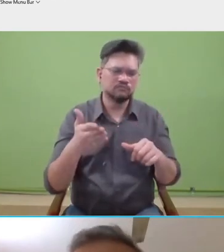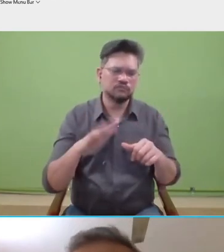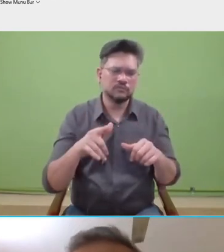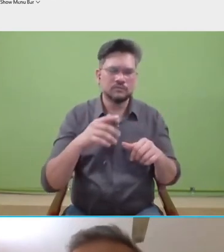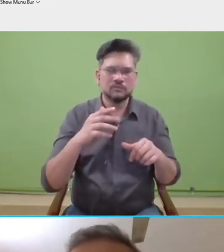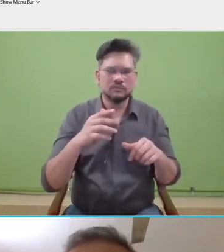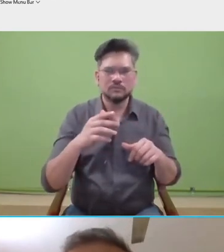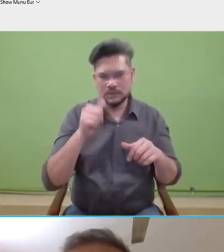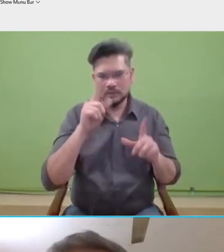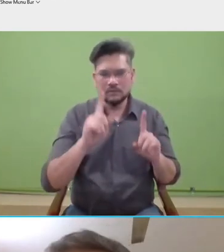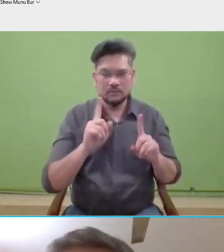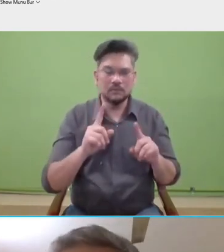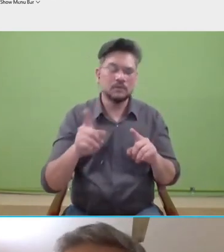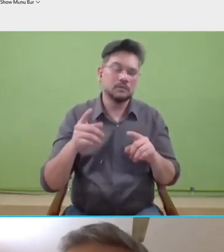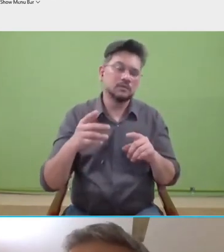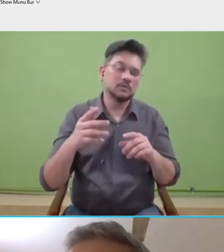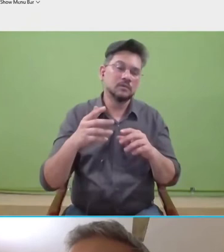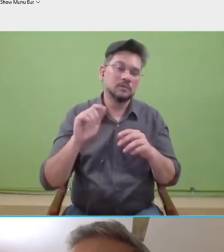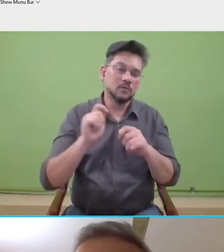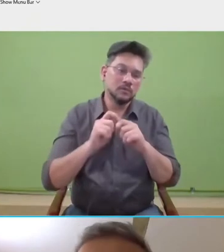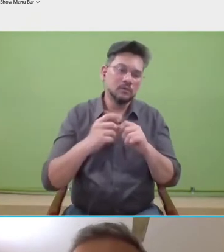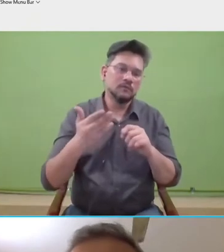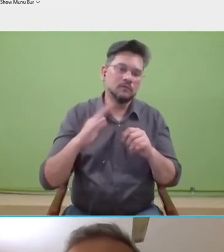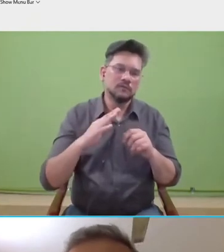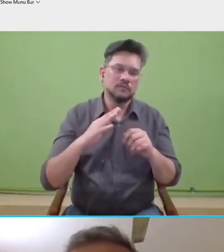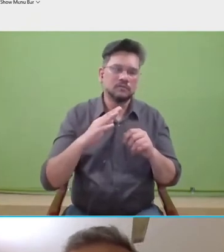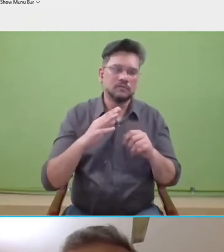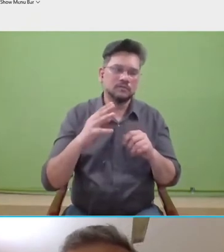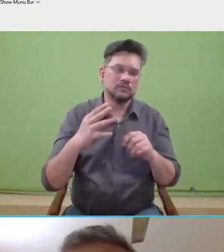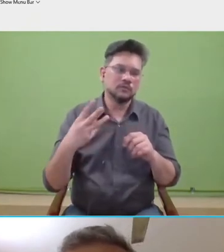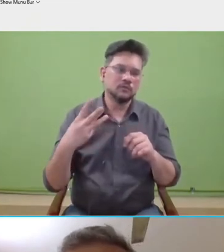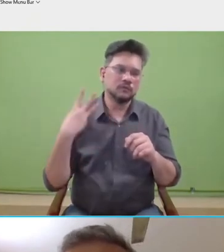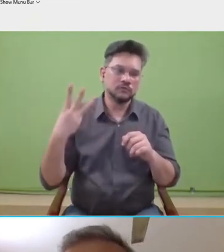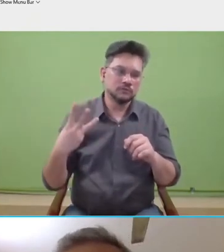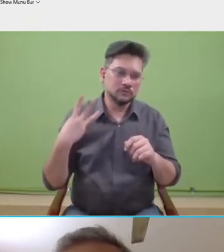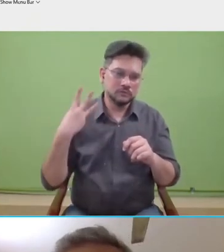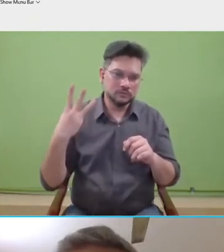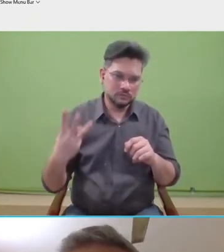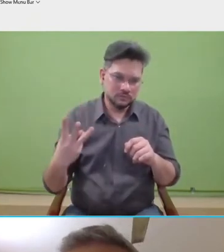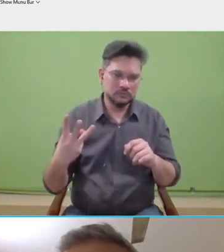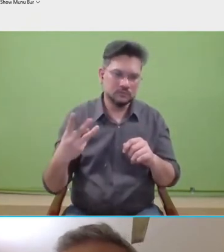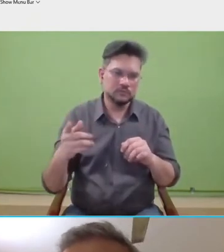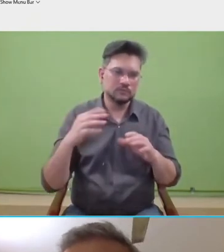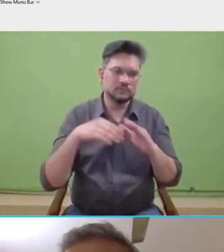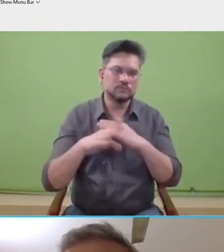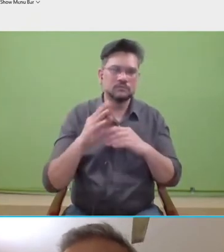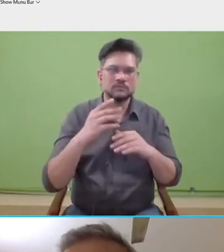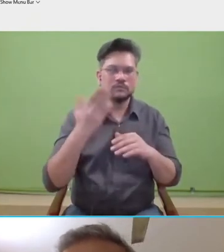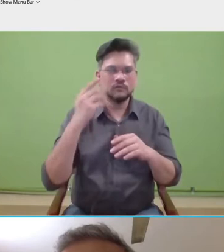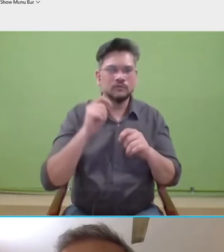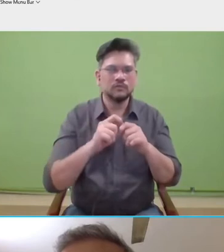operated from washington and associated with the famous deaf university galuted